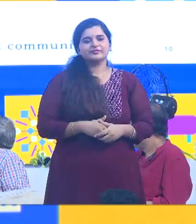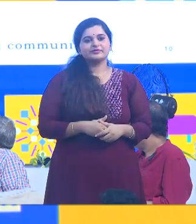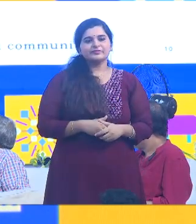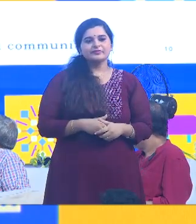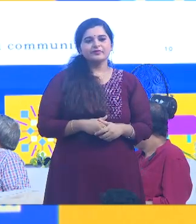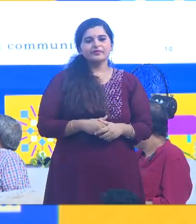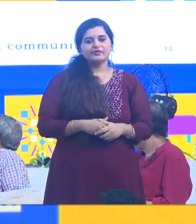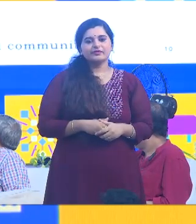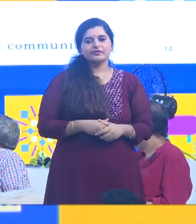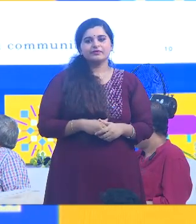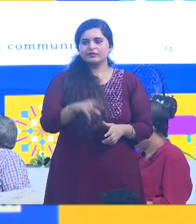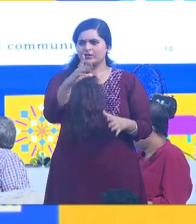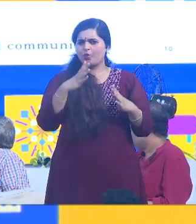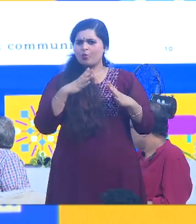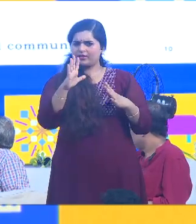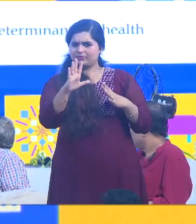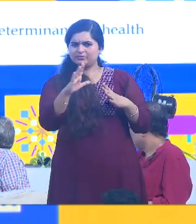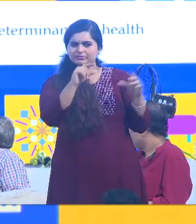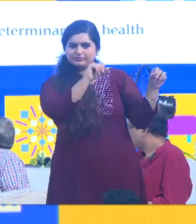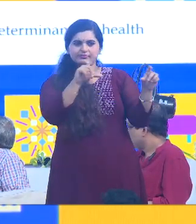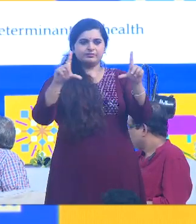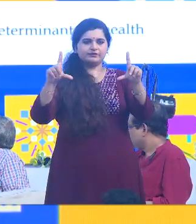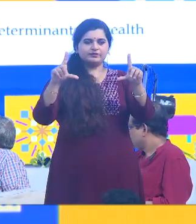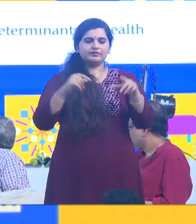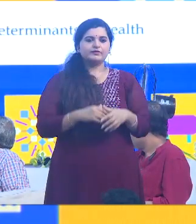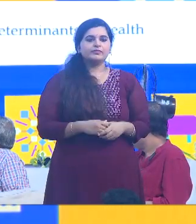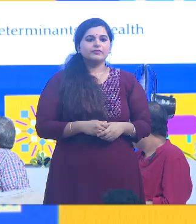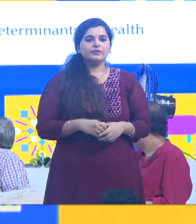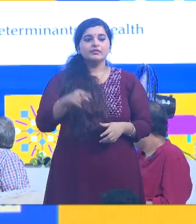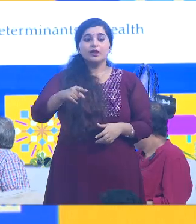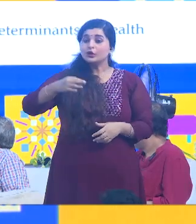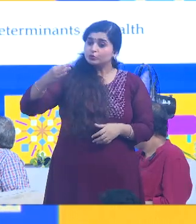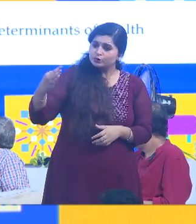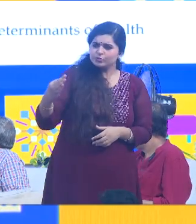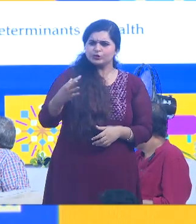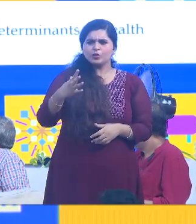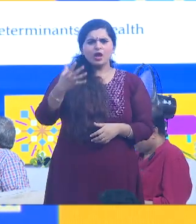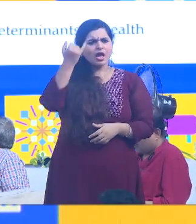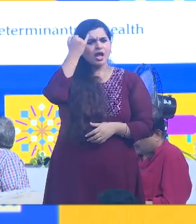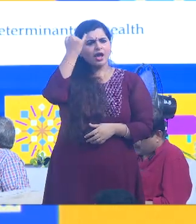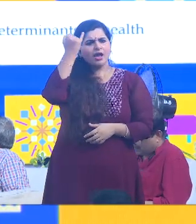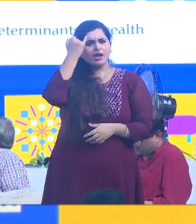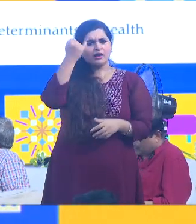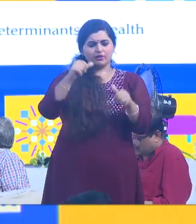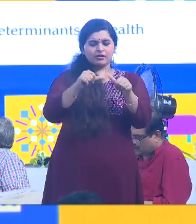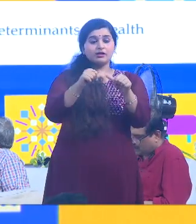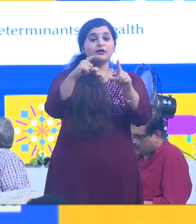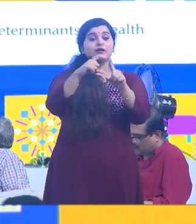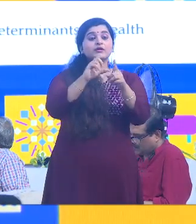The new, last slide. The new initiatives, the Ardhram mission that was introduced